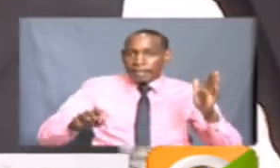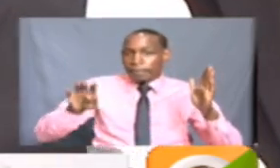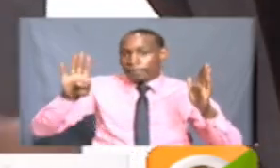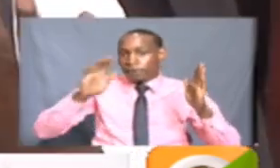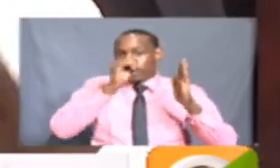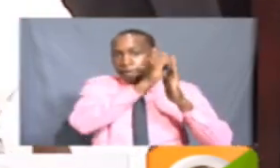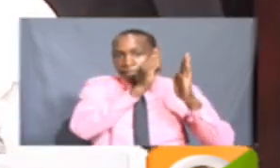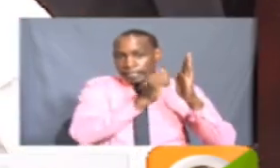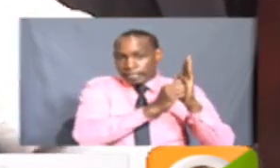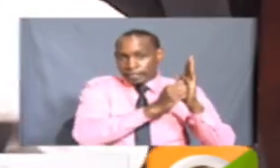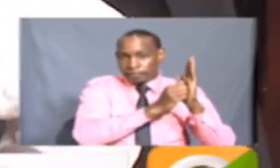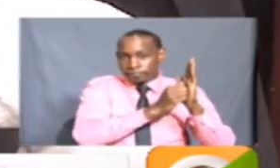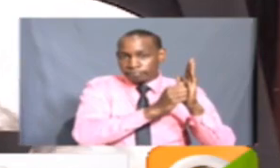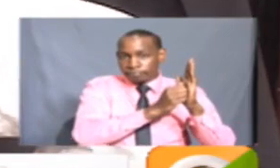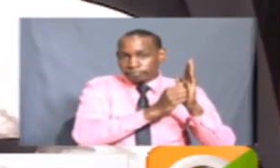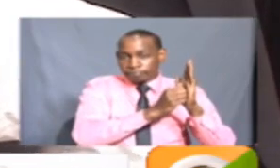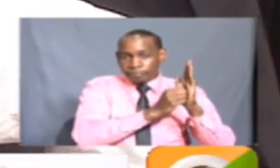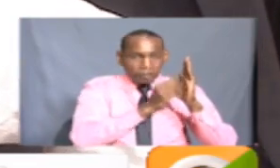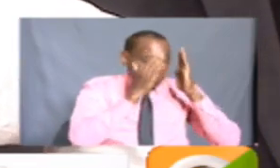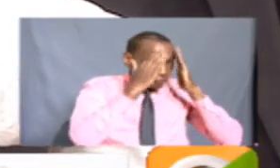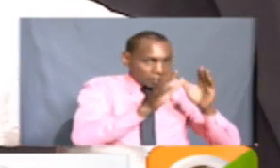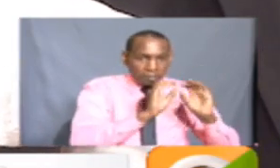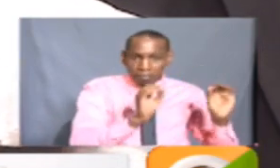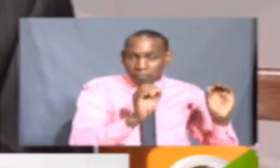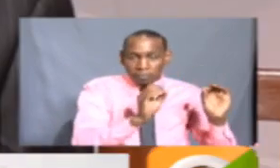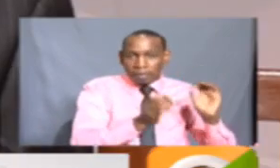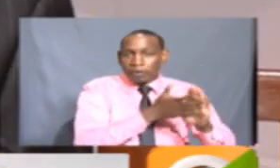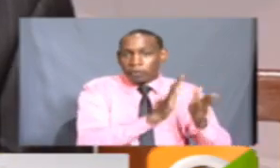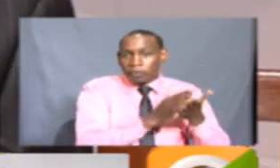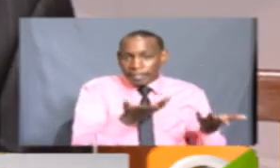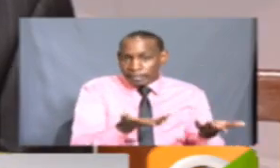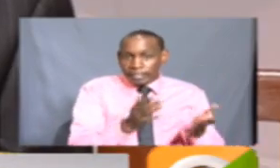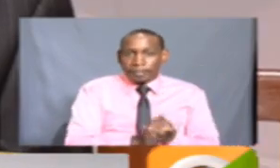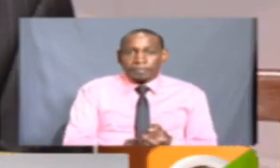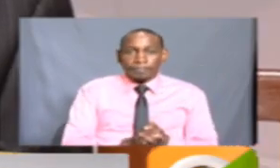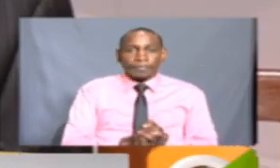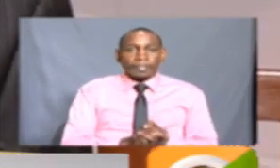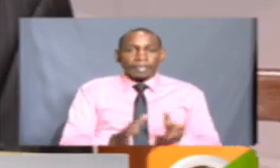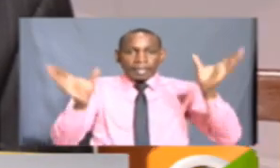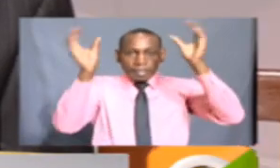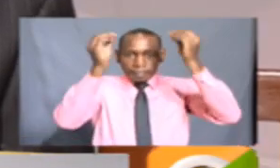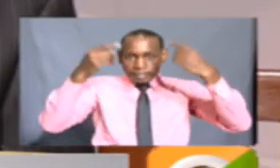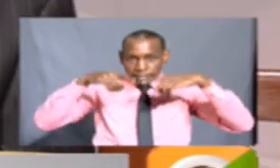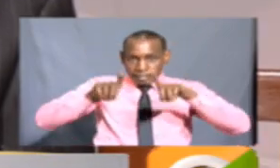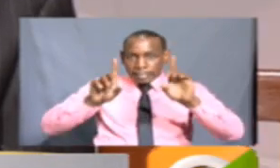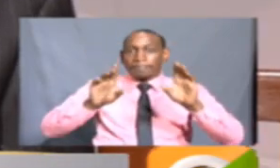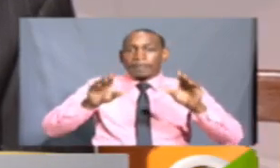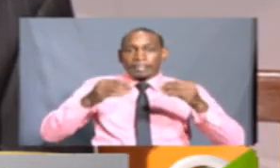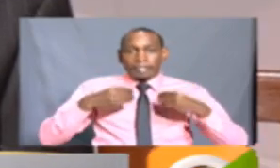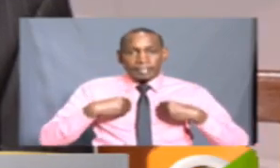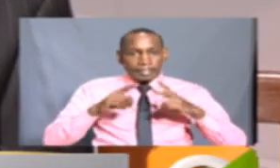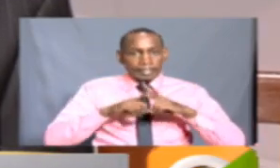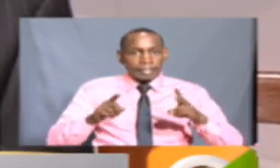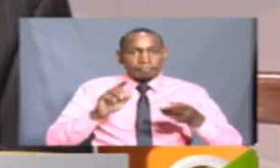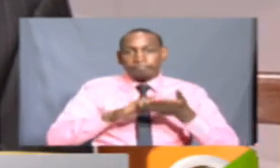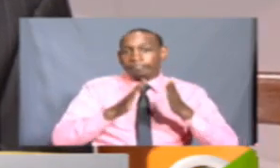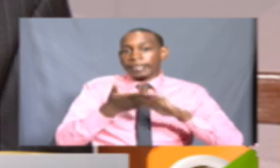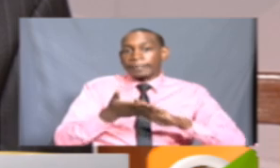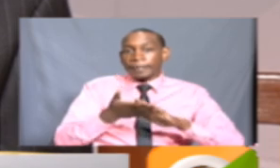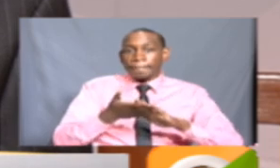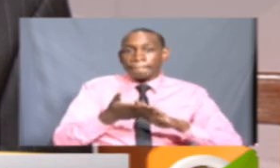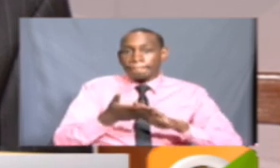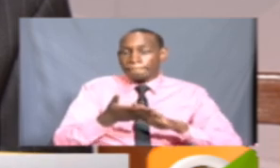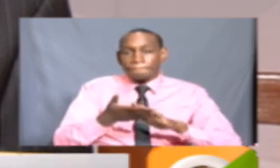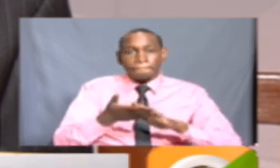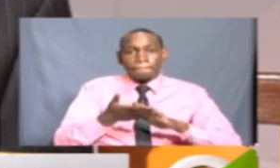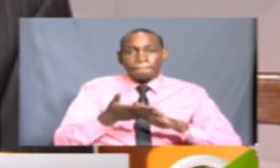agenda, it's out the window. Nobody's talking about that right now. Well, the president allows himself also to start becoming to look